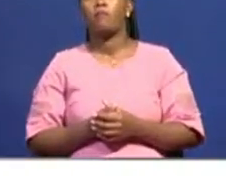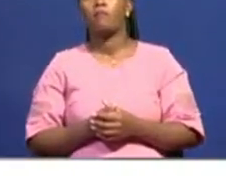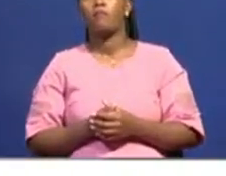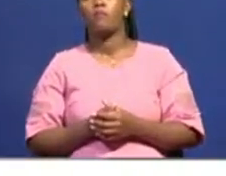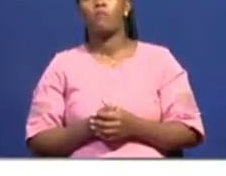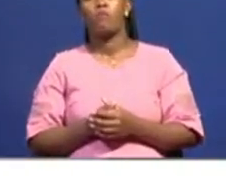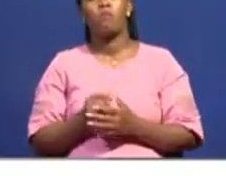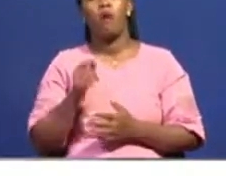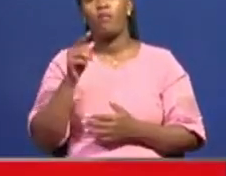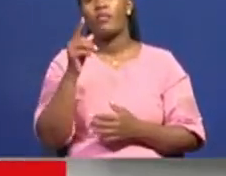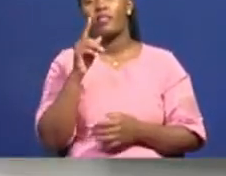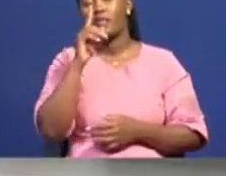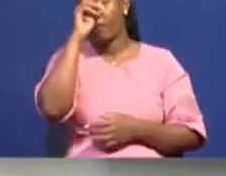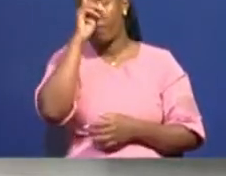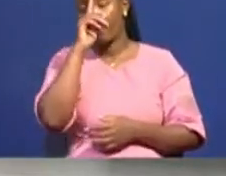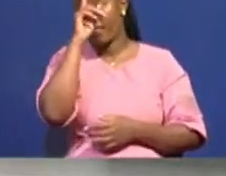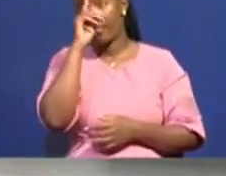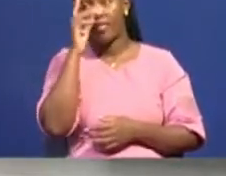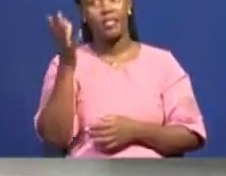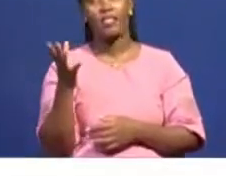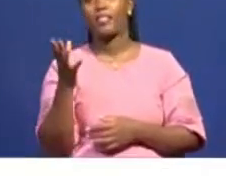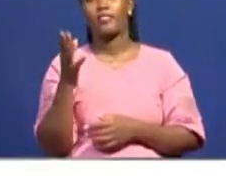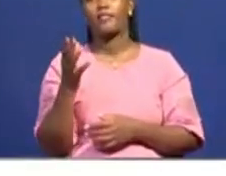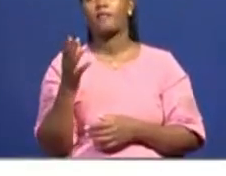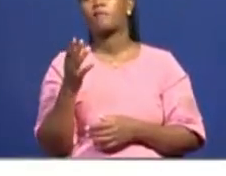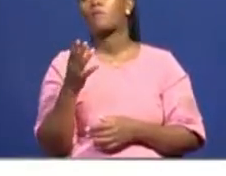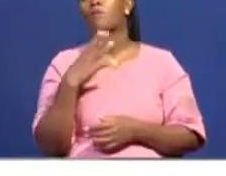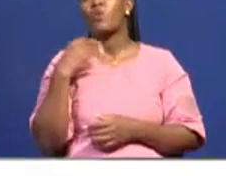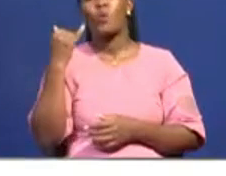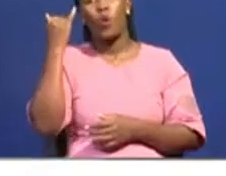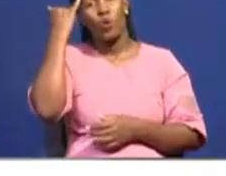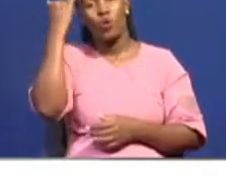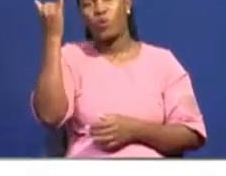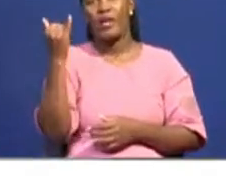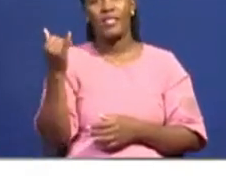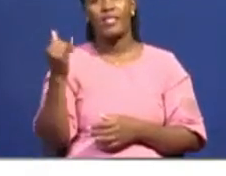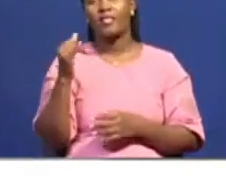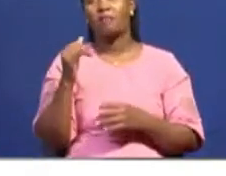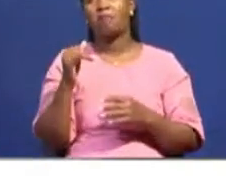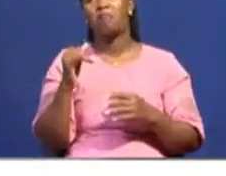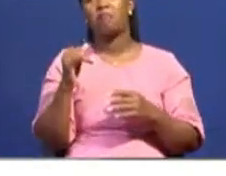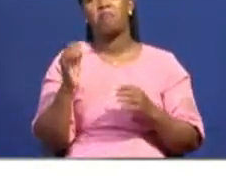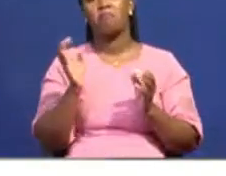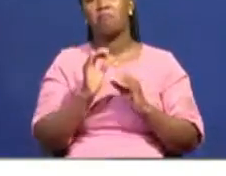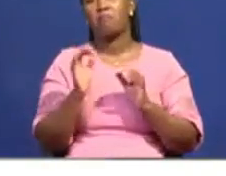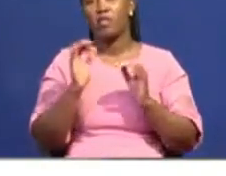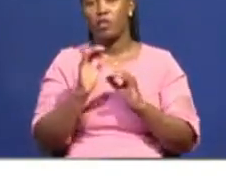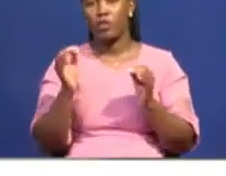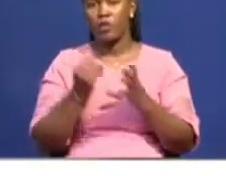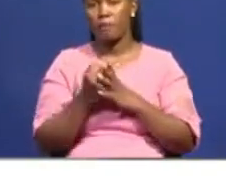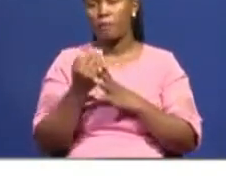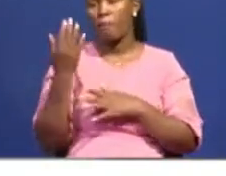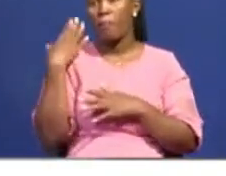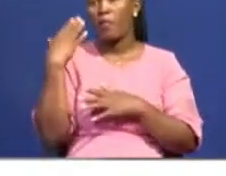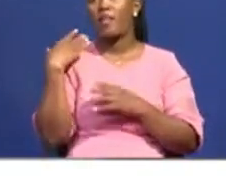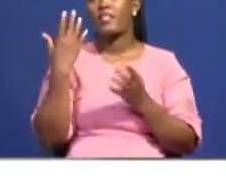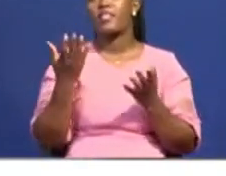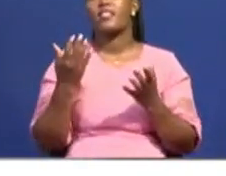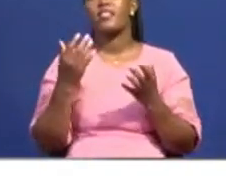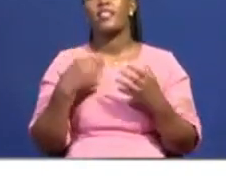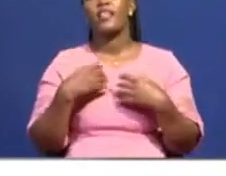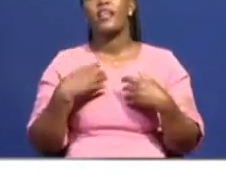it's very dire. We would not like to imagine how it would be if we recently had 3 years of